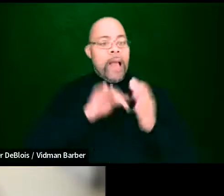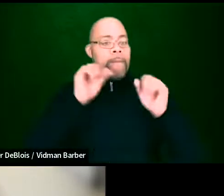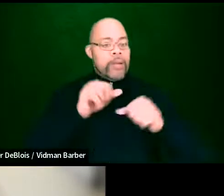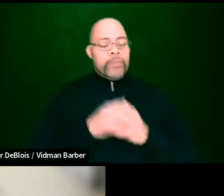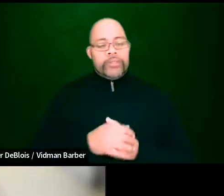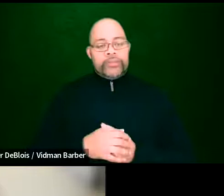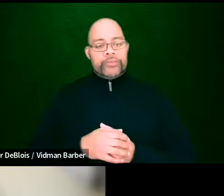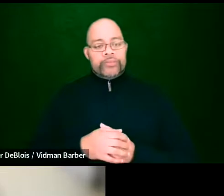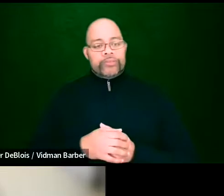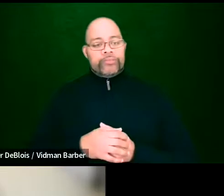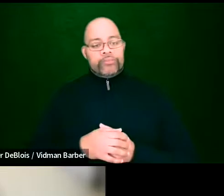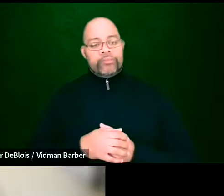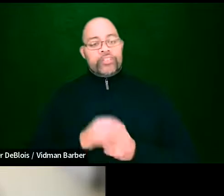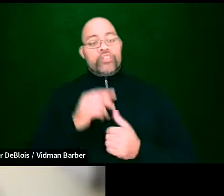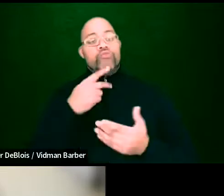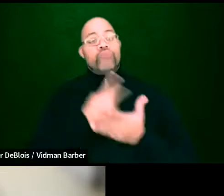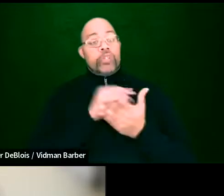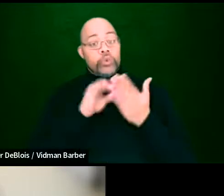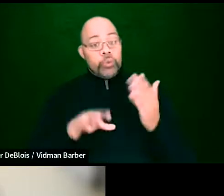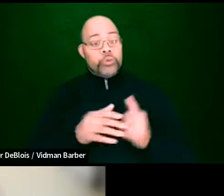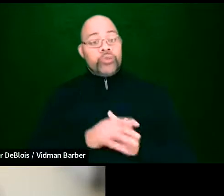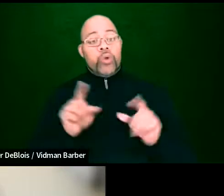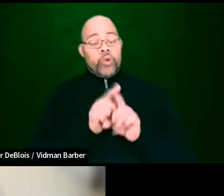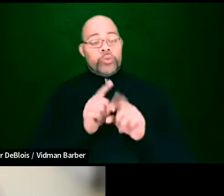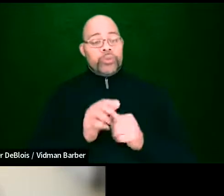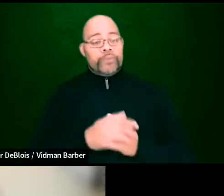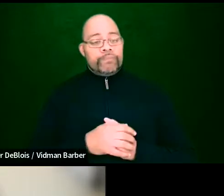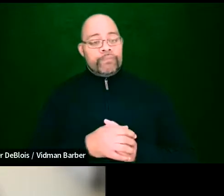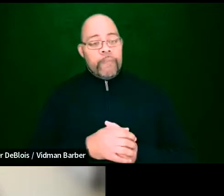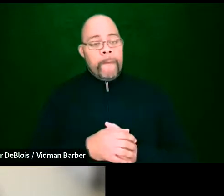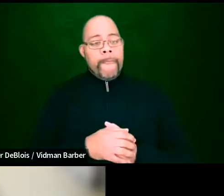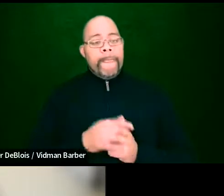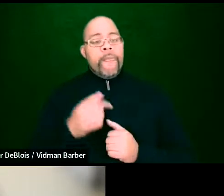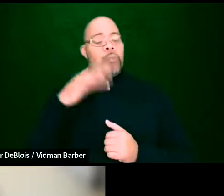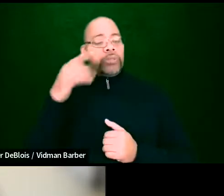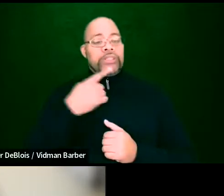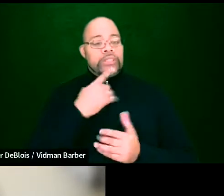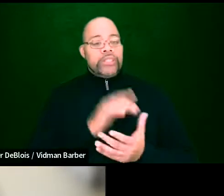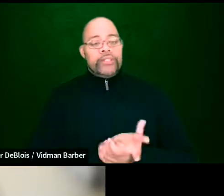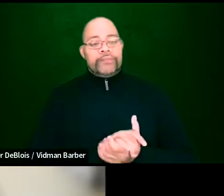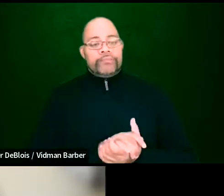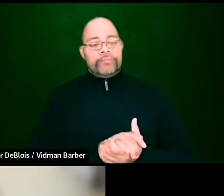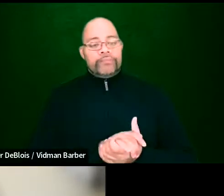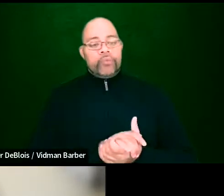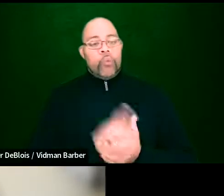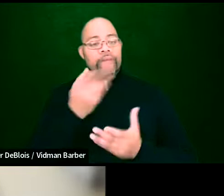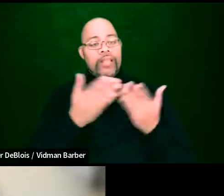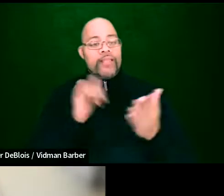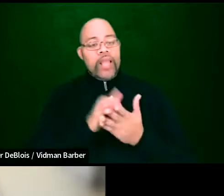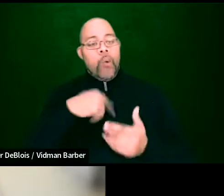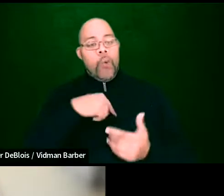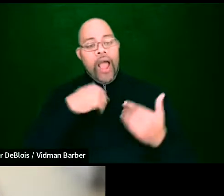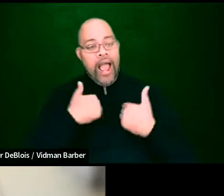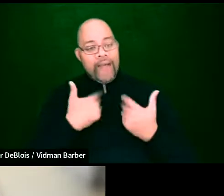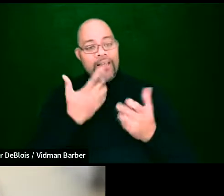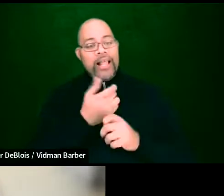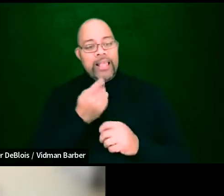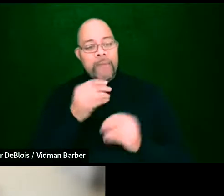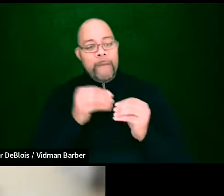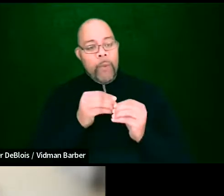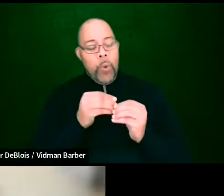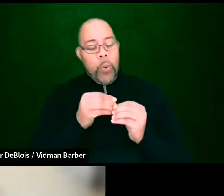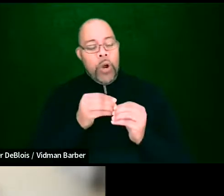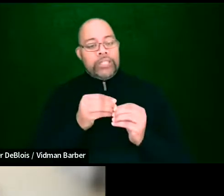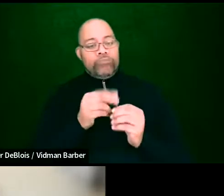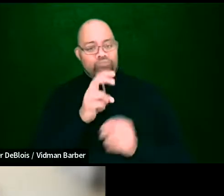possibility. Graduate students as well. I will say though, one of the things that we have gotten a little bit more